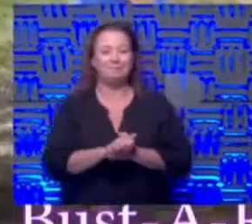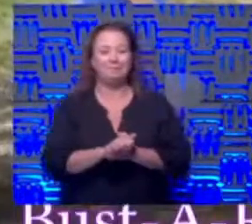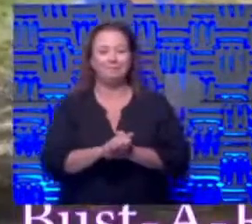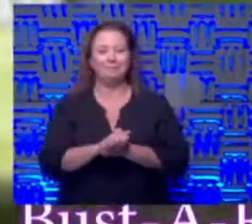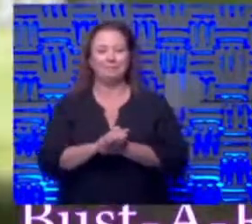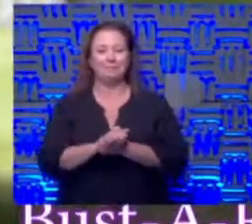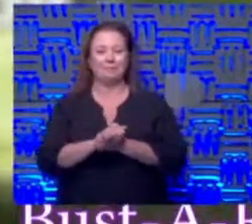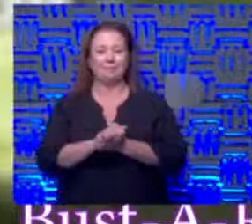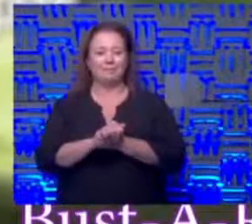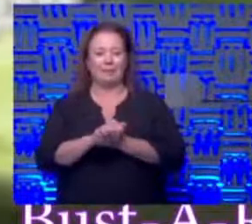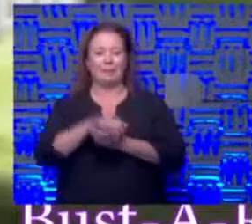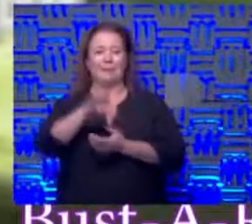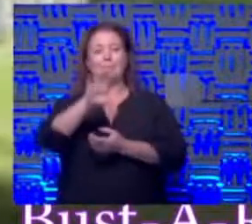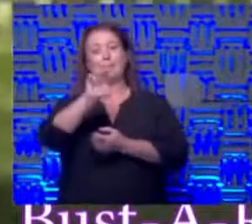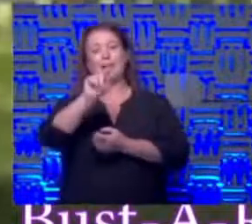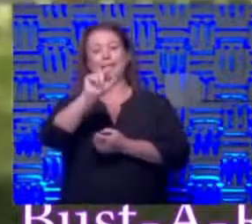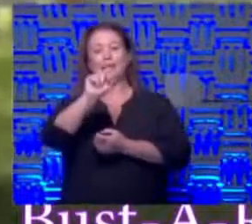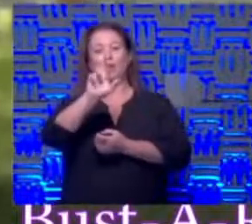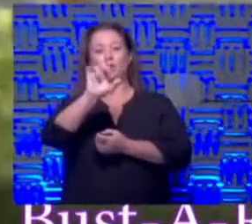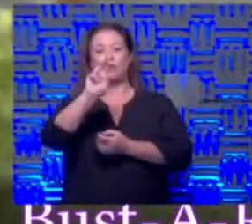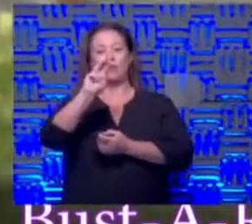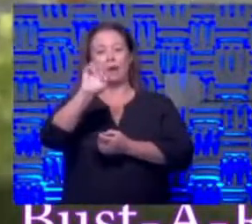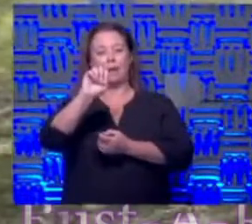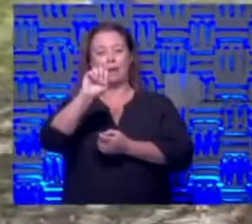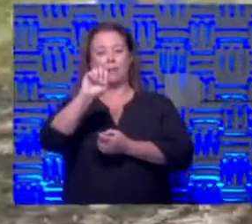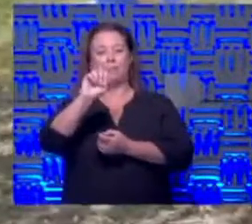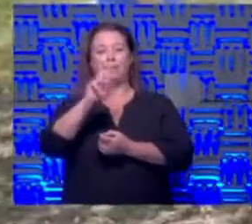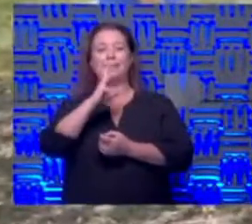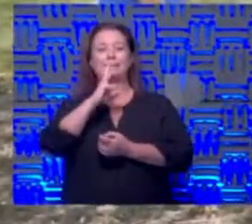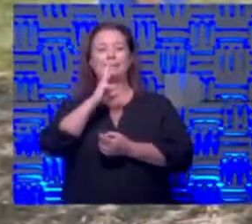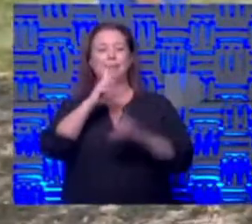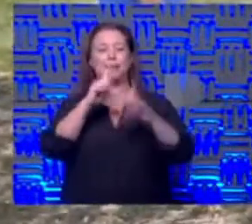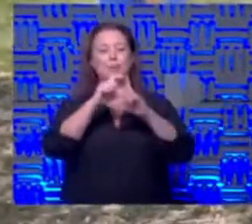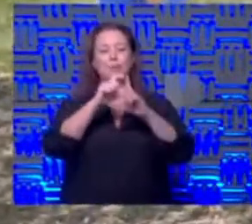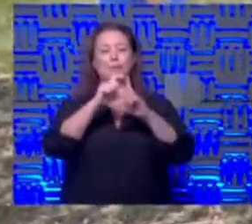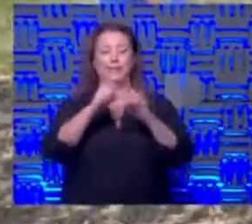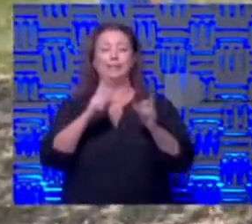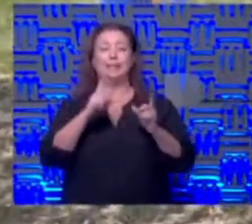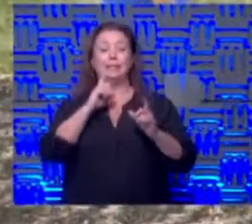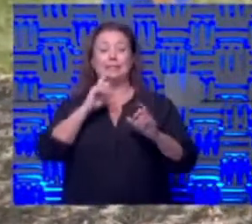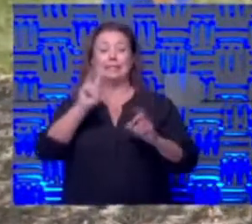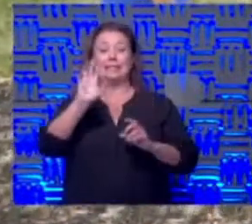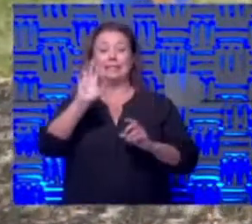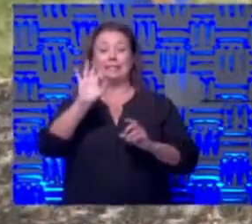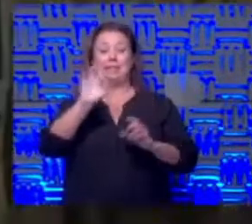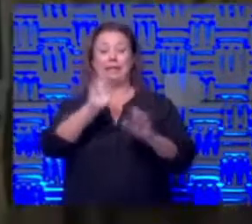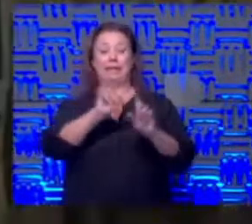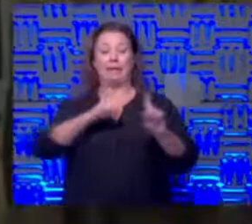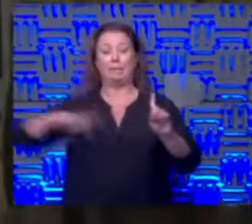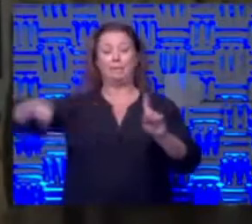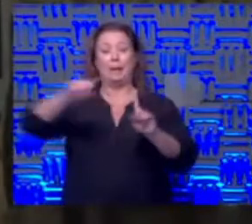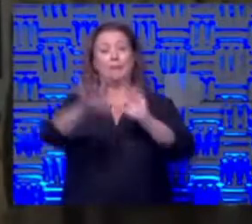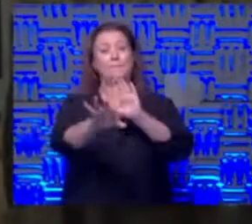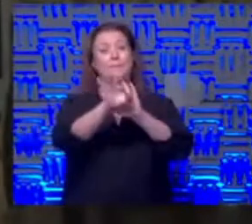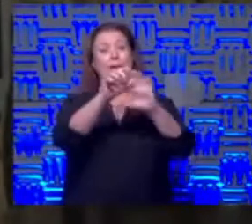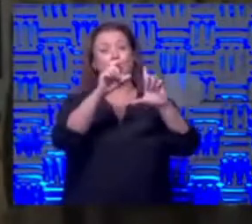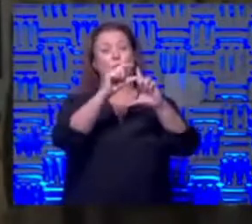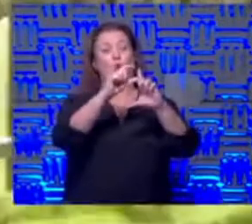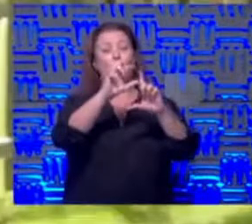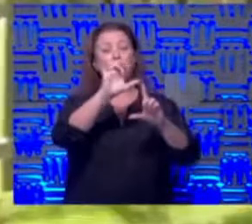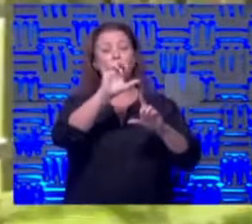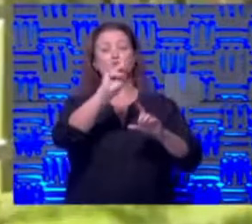Bust a rhyme. Cat. Mat. Stand 6 feet apart in a circle. Pick a word and start a rhyme